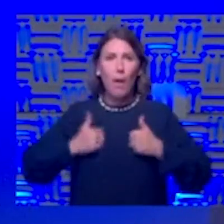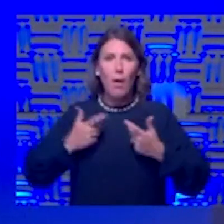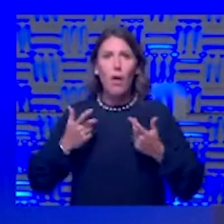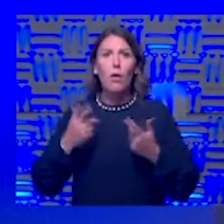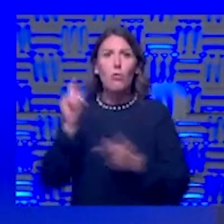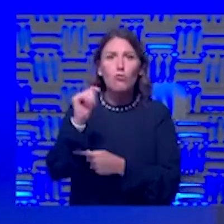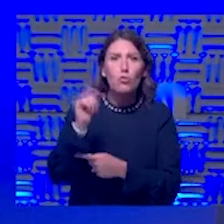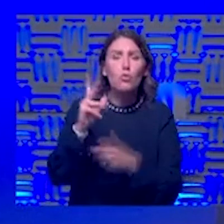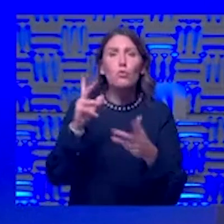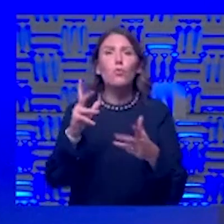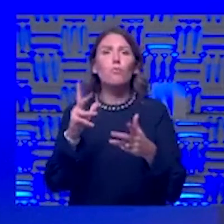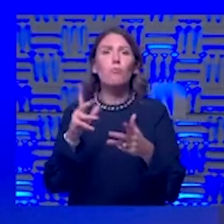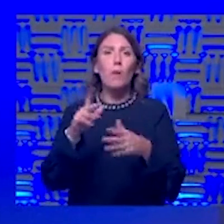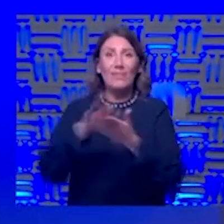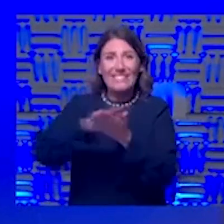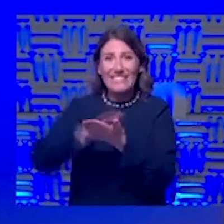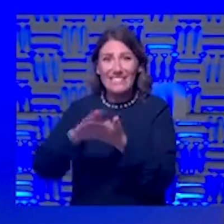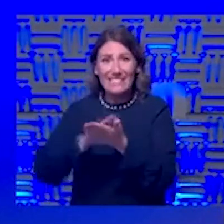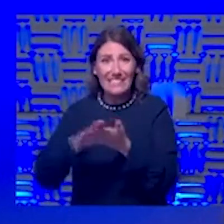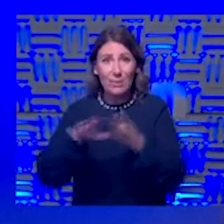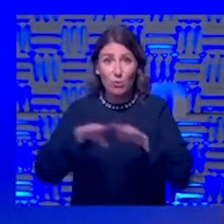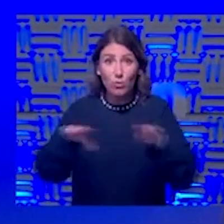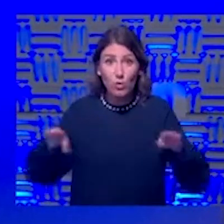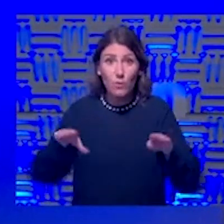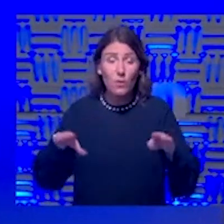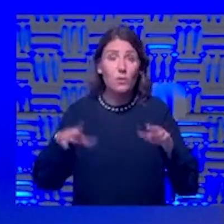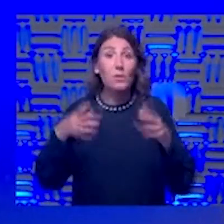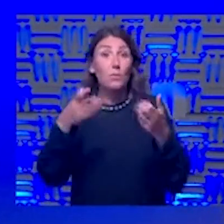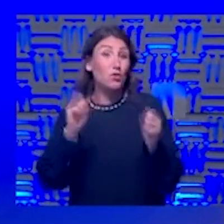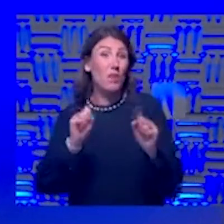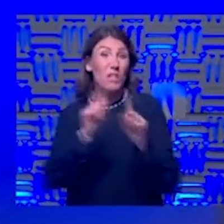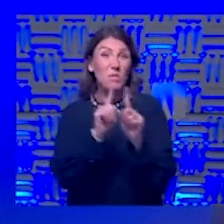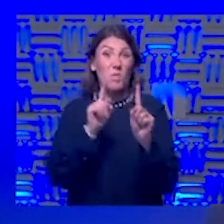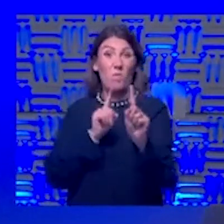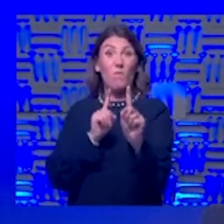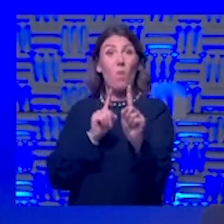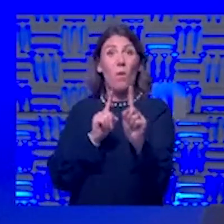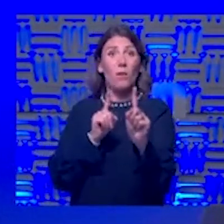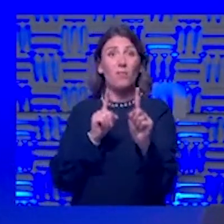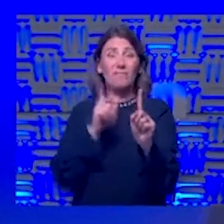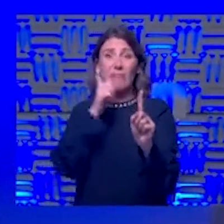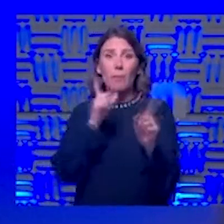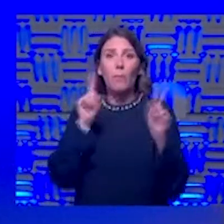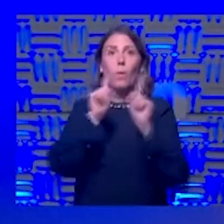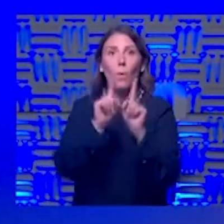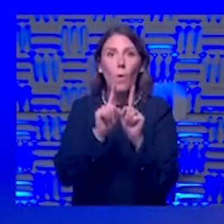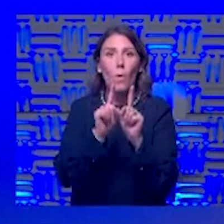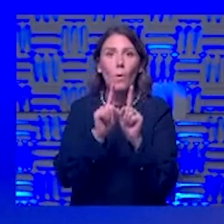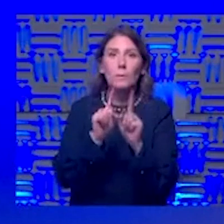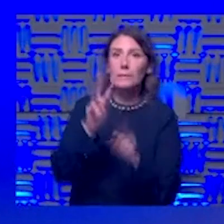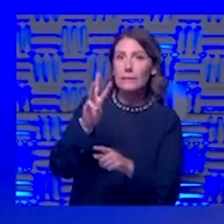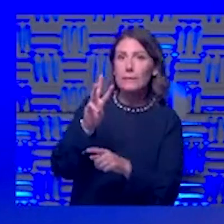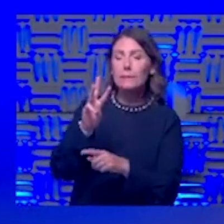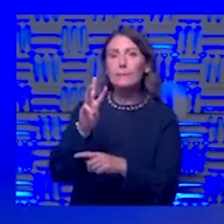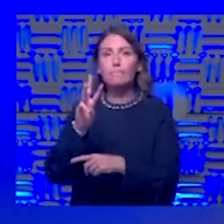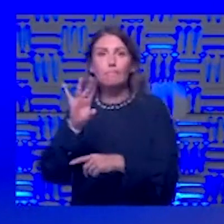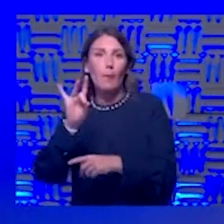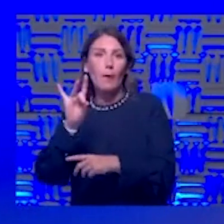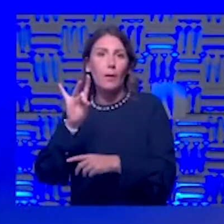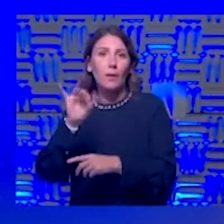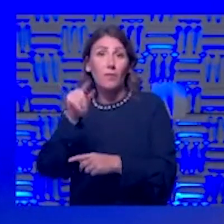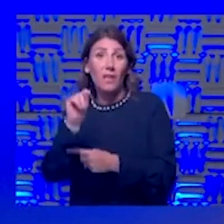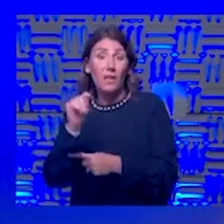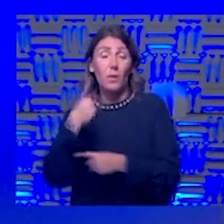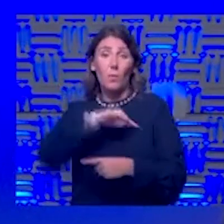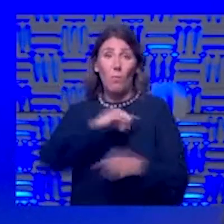meeting. Try not to be very close, 6, 8, 10 feet or more. And again, we do have some Chinese studies that do show